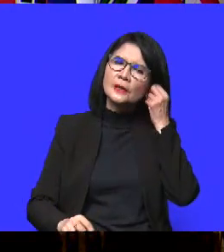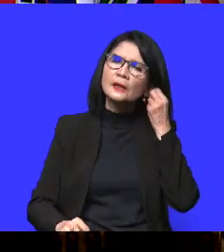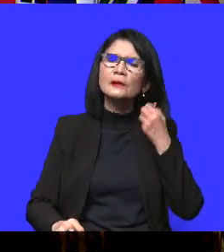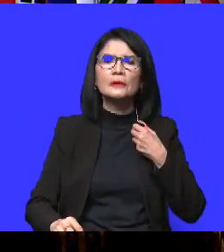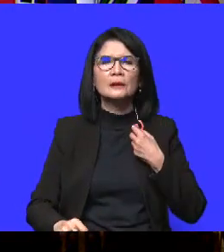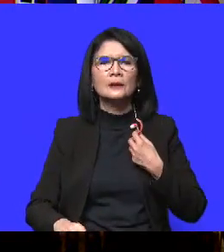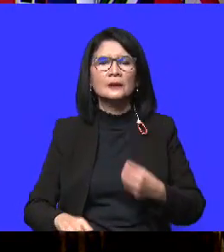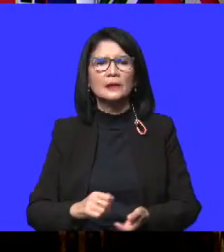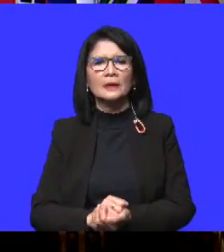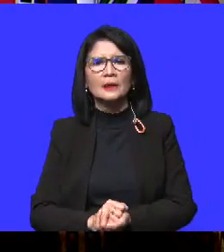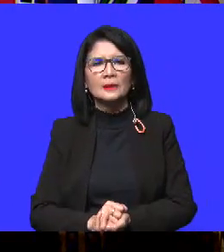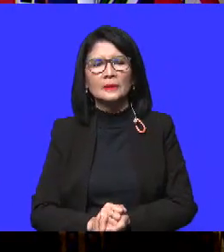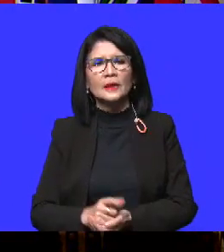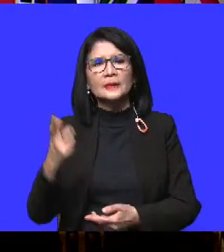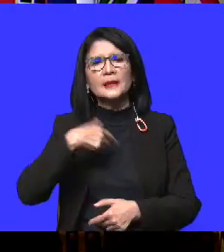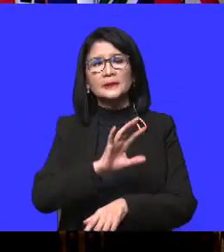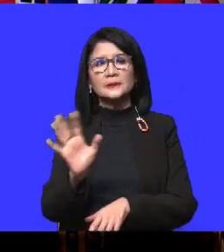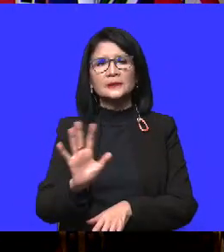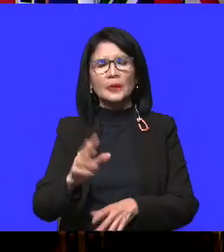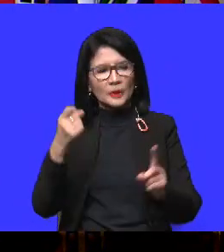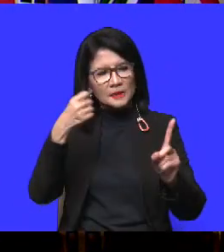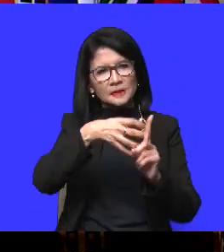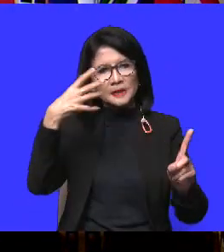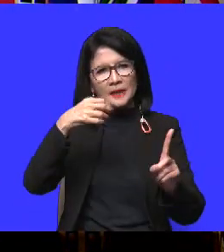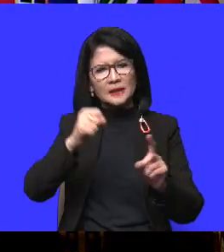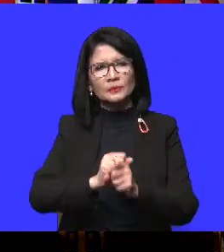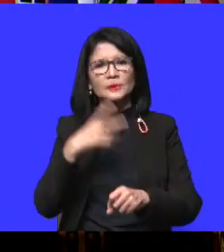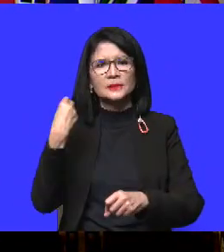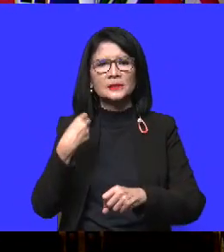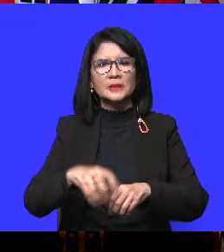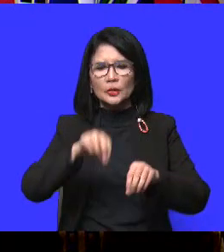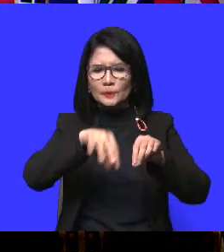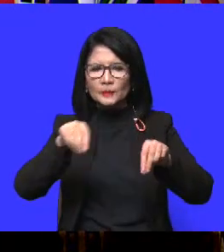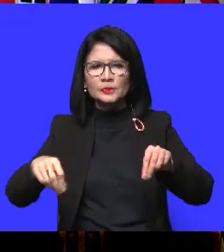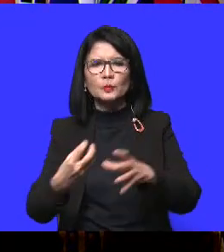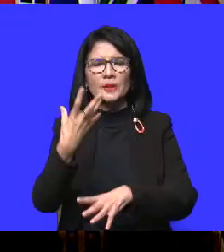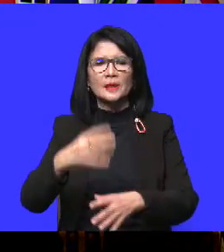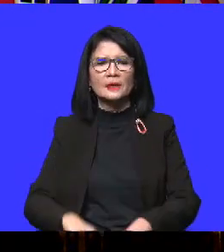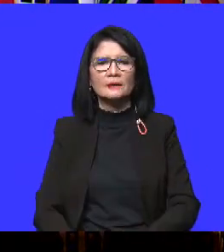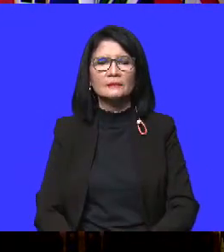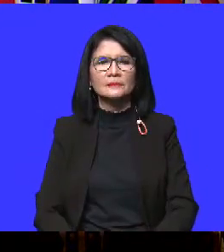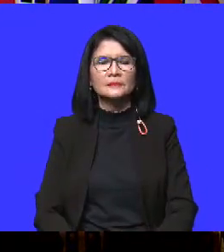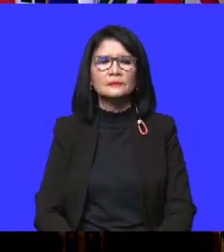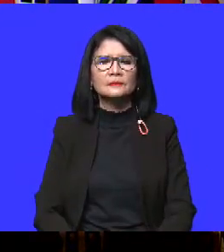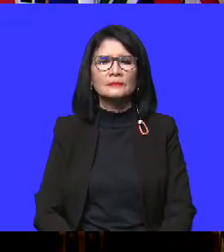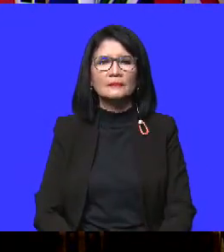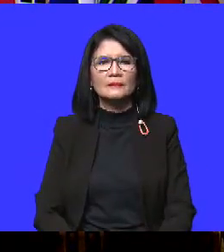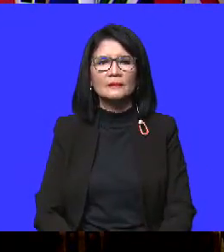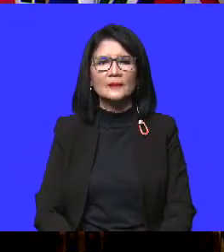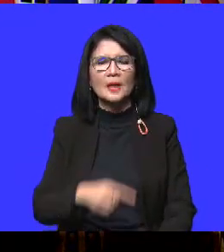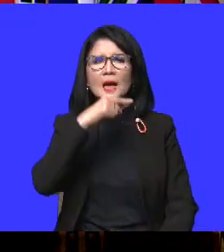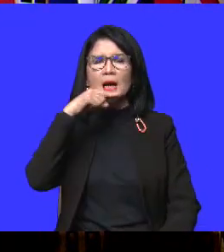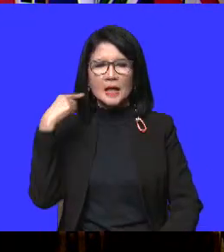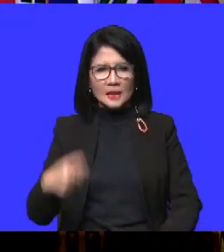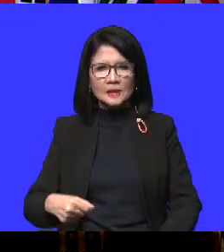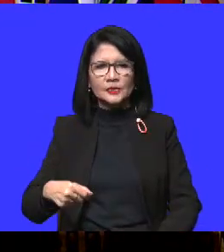and food products, and they do not target the export of fertilizer from Russia. On the other hand, Russia has